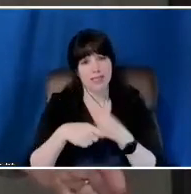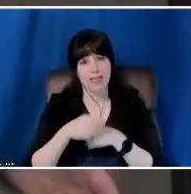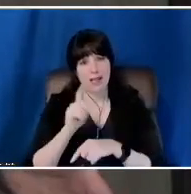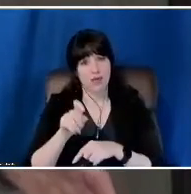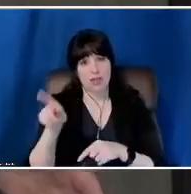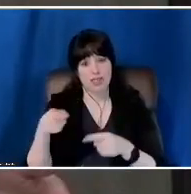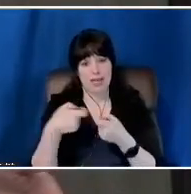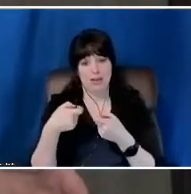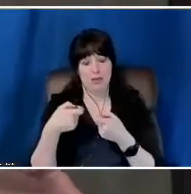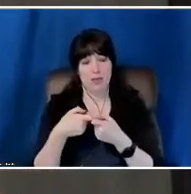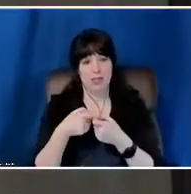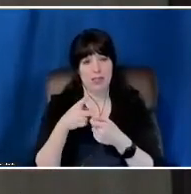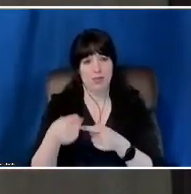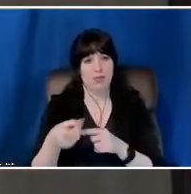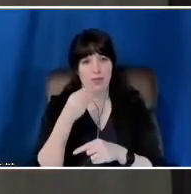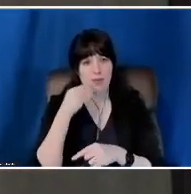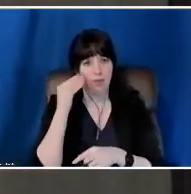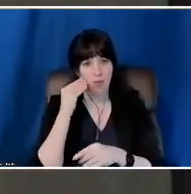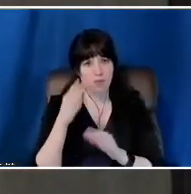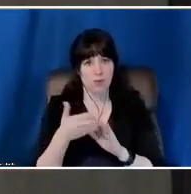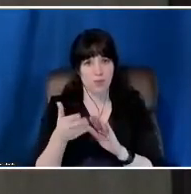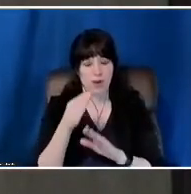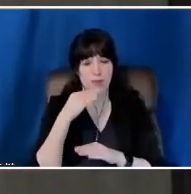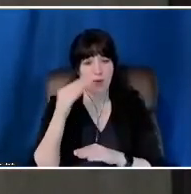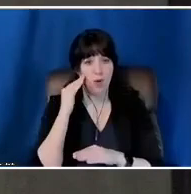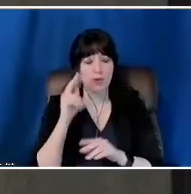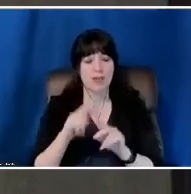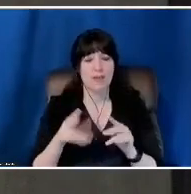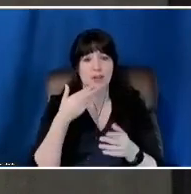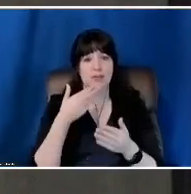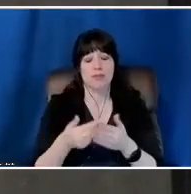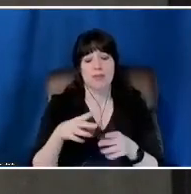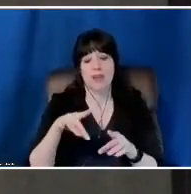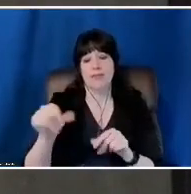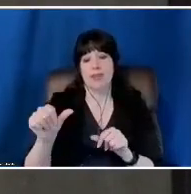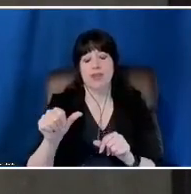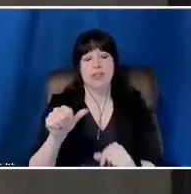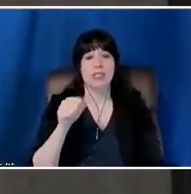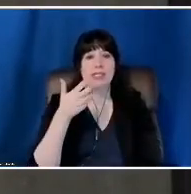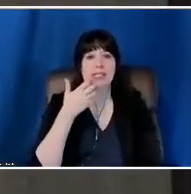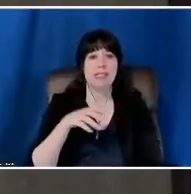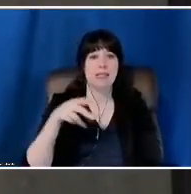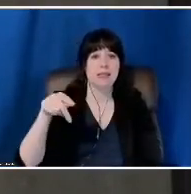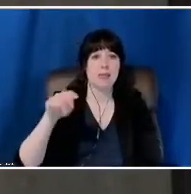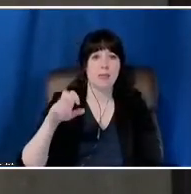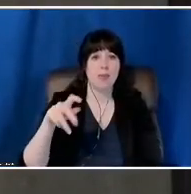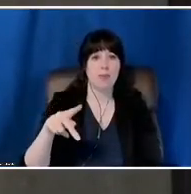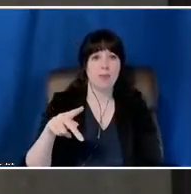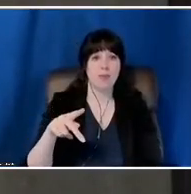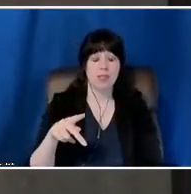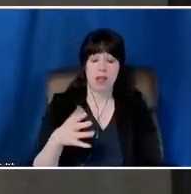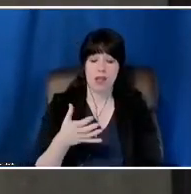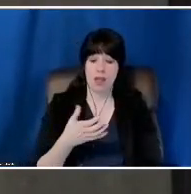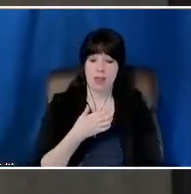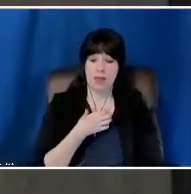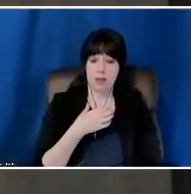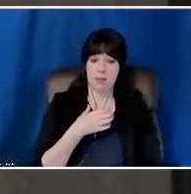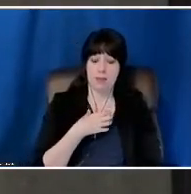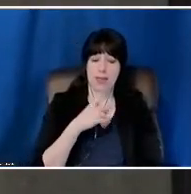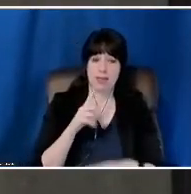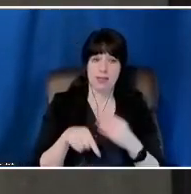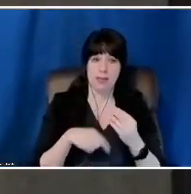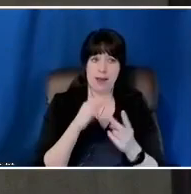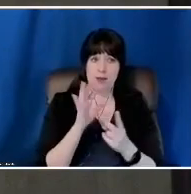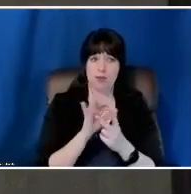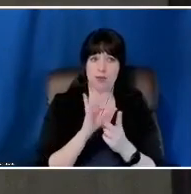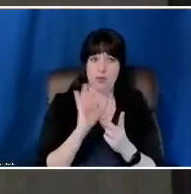to run homes to run very efficient heat pumps. And the complaints about choice, the key